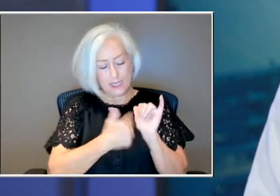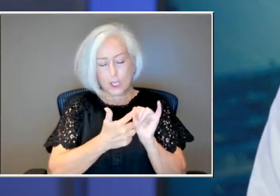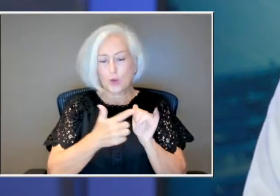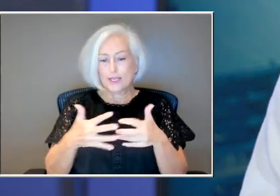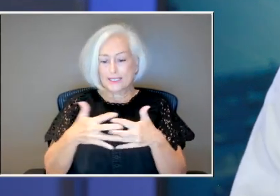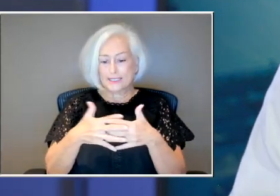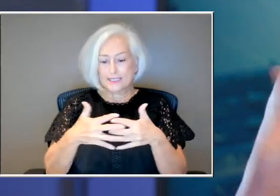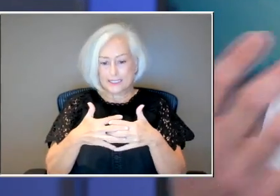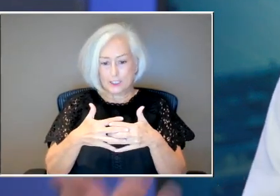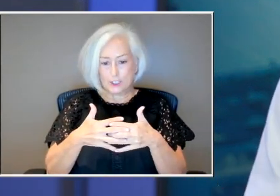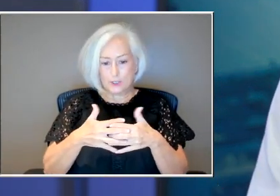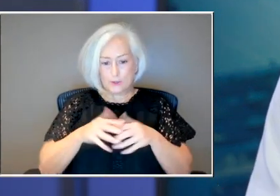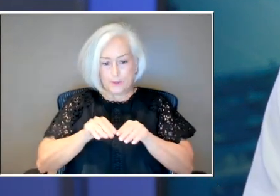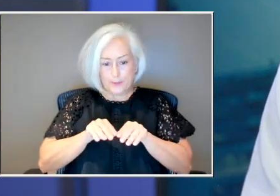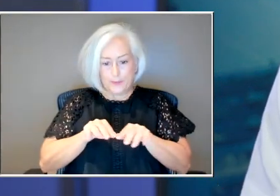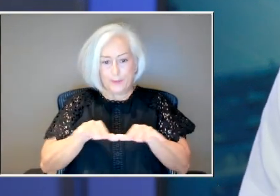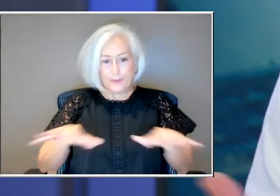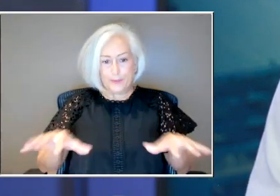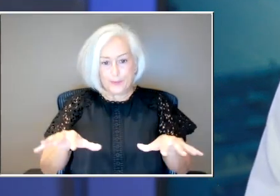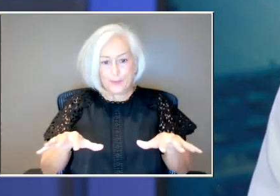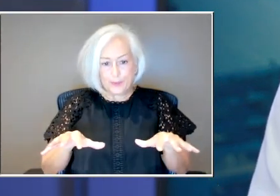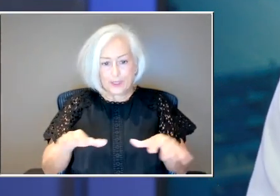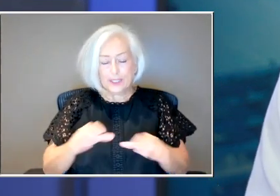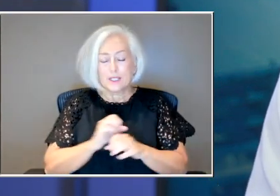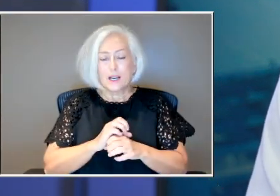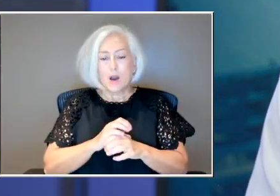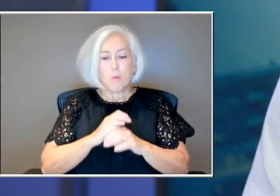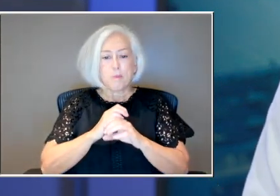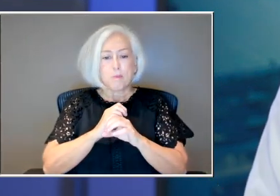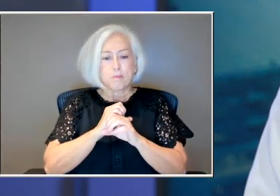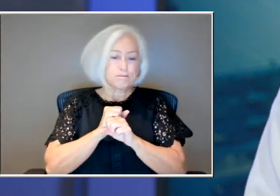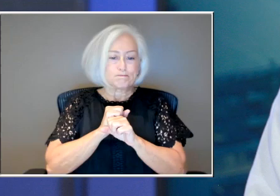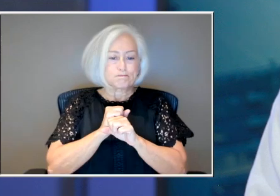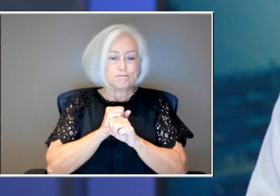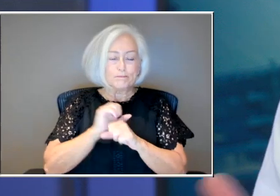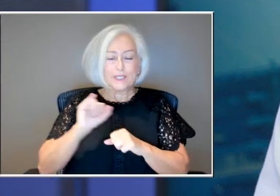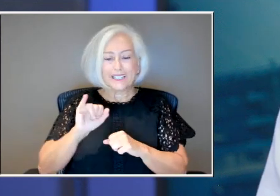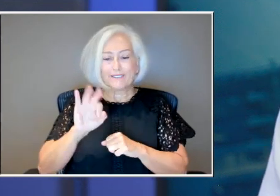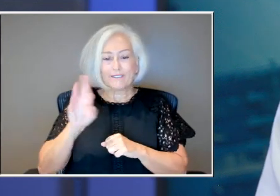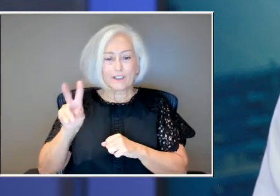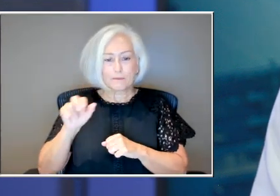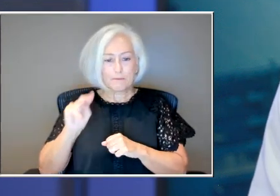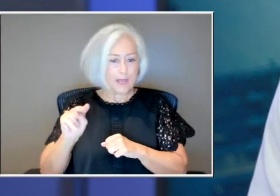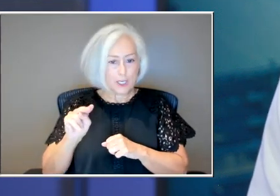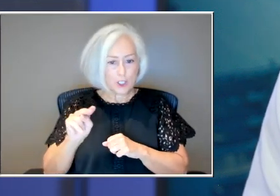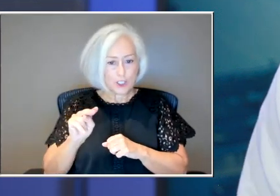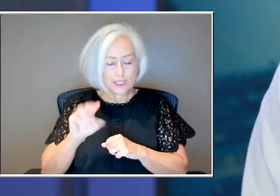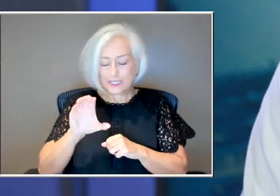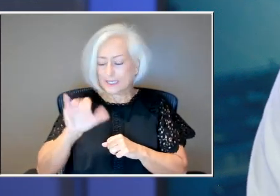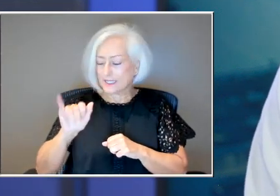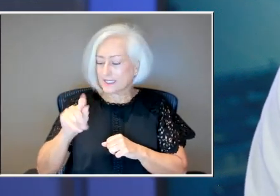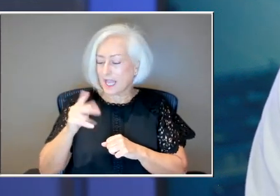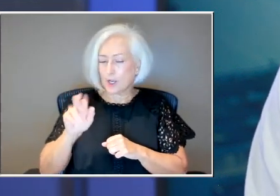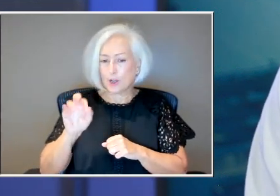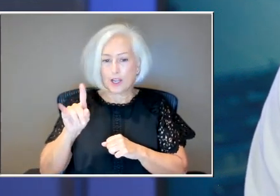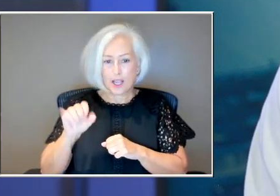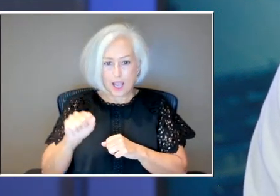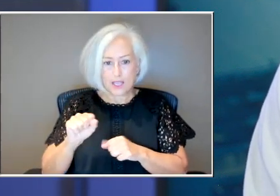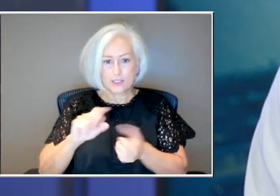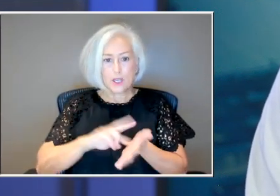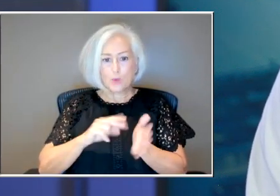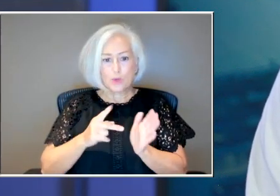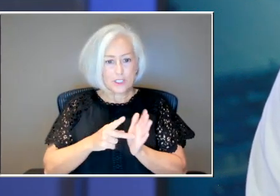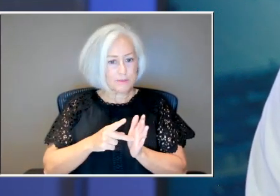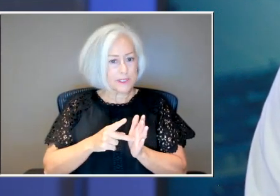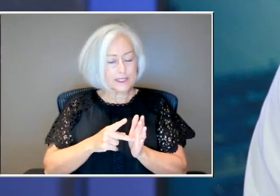cytokines that sometimes prevent ovulation from occurring and prevent sperm motility, and can